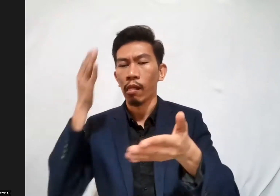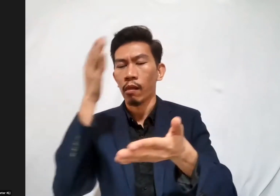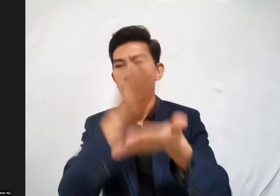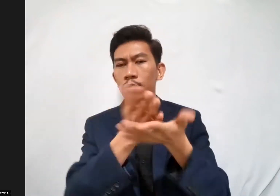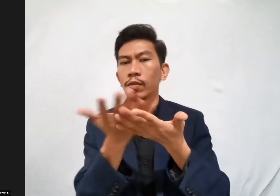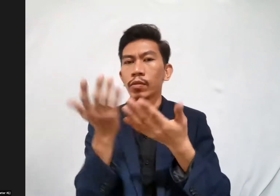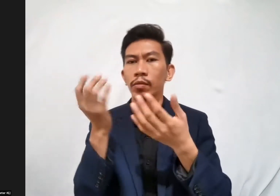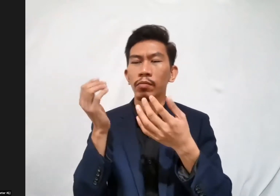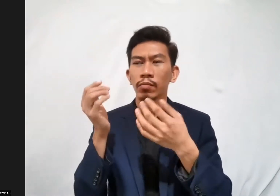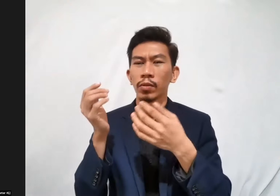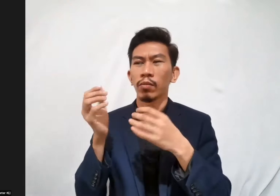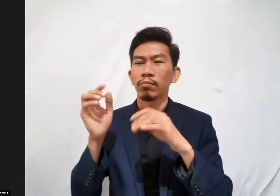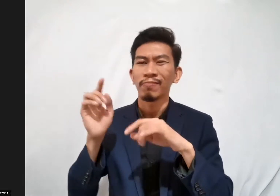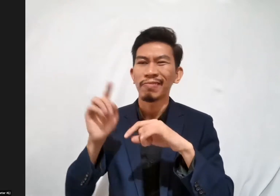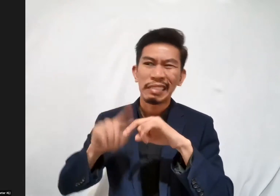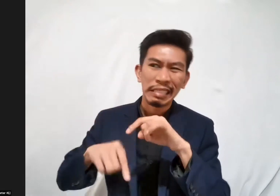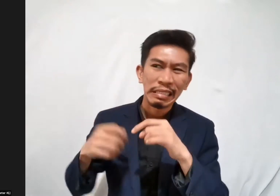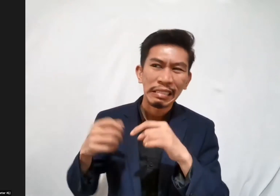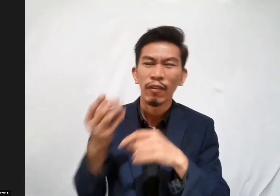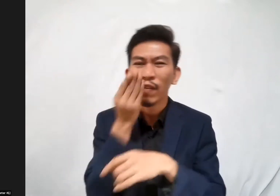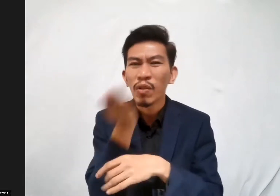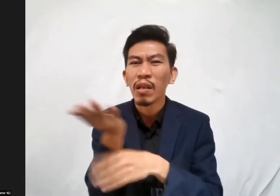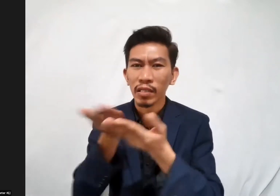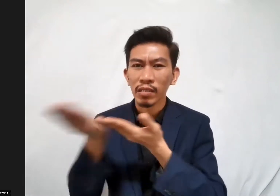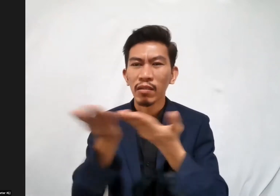whole COVID pandemic time